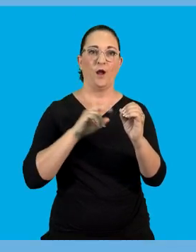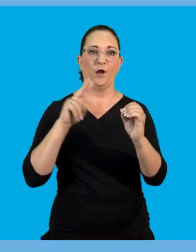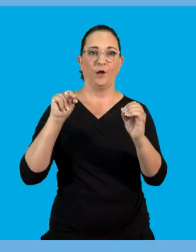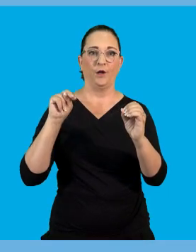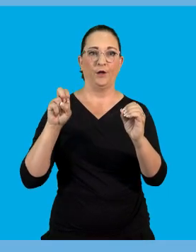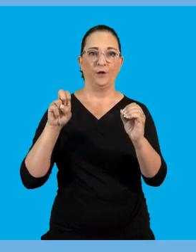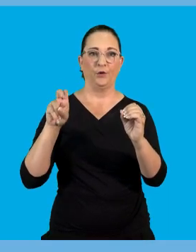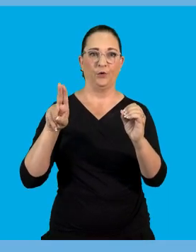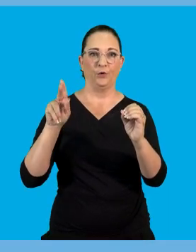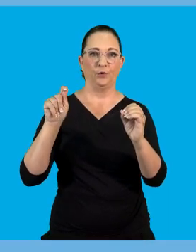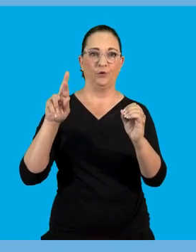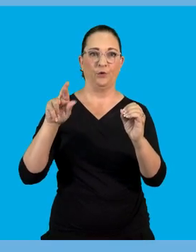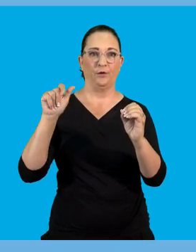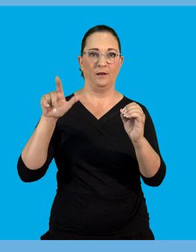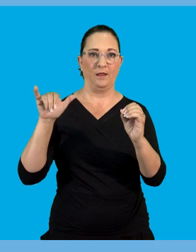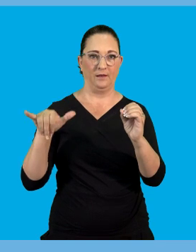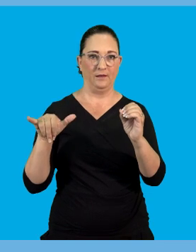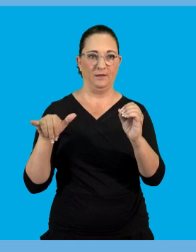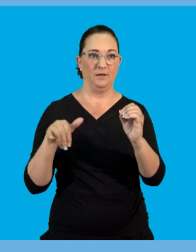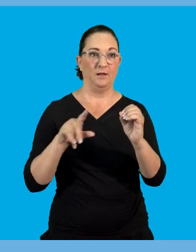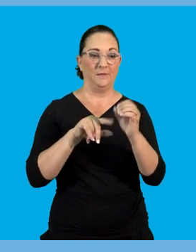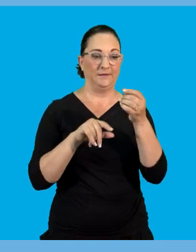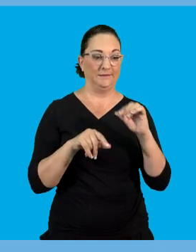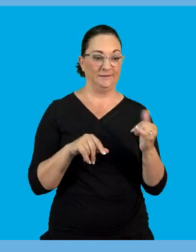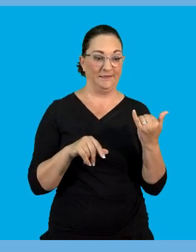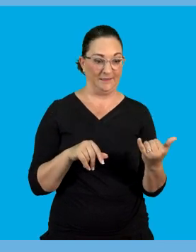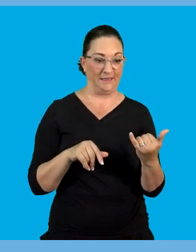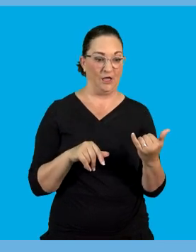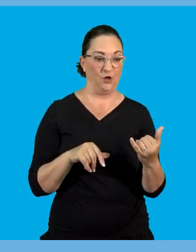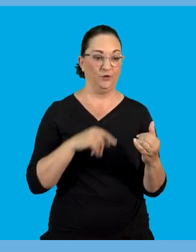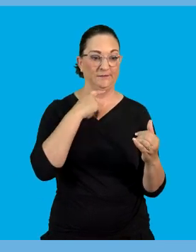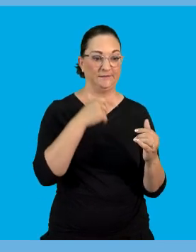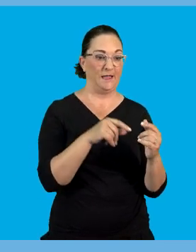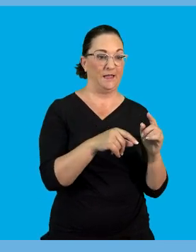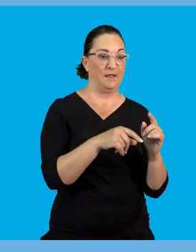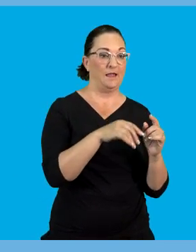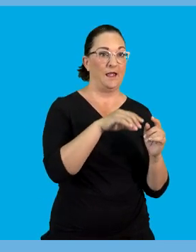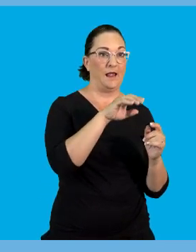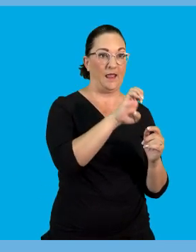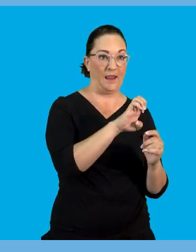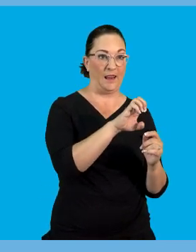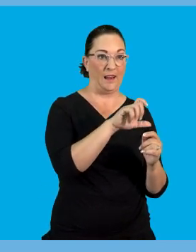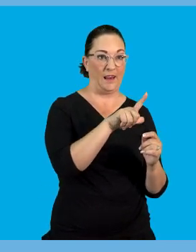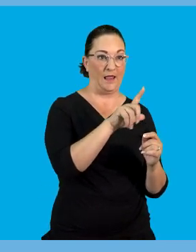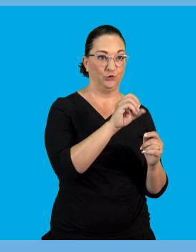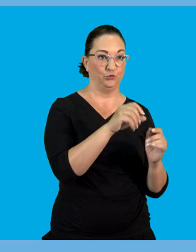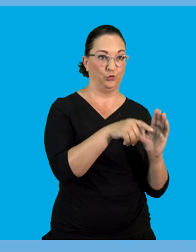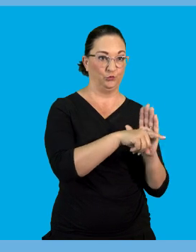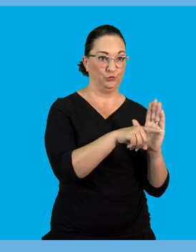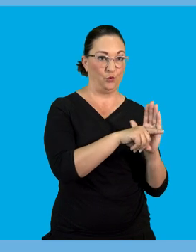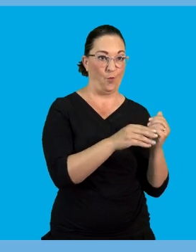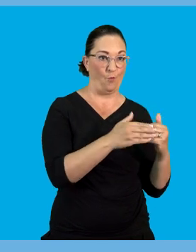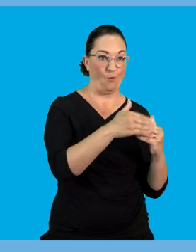neutrally charged atom. Now, should it happen that the electrons are greater than the number of protons, so the number of